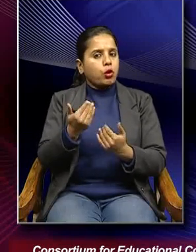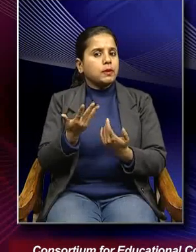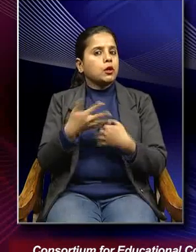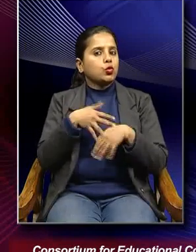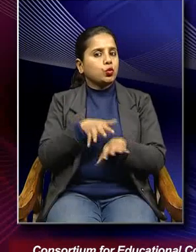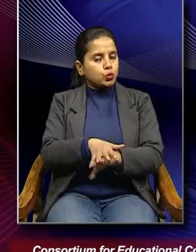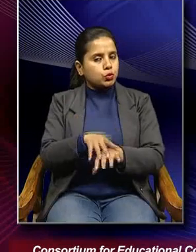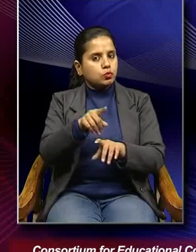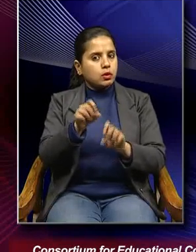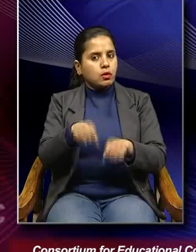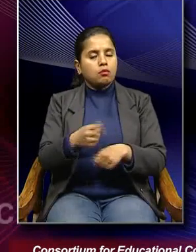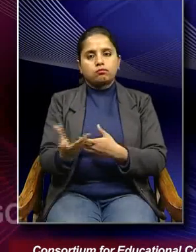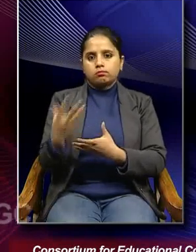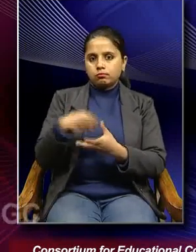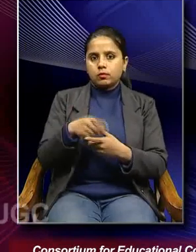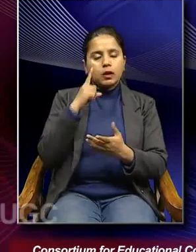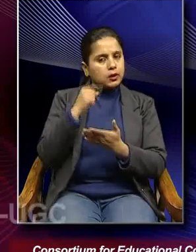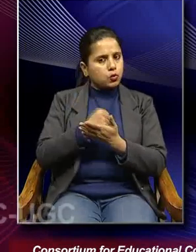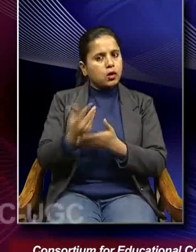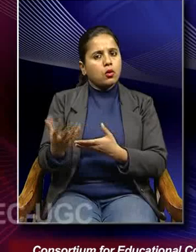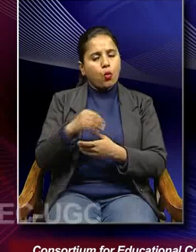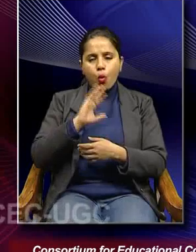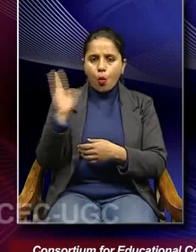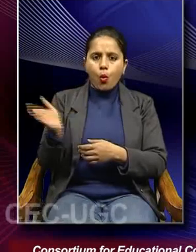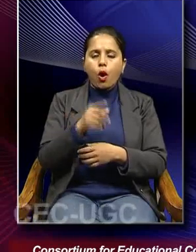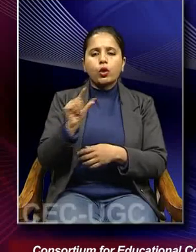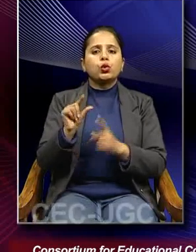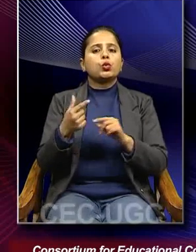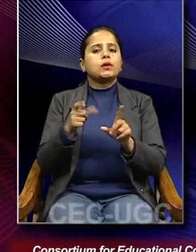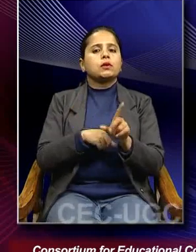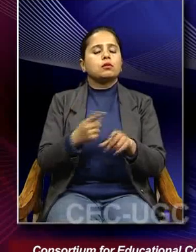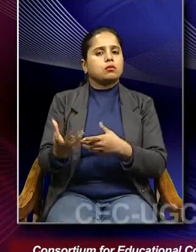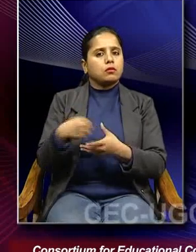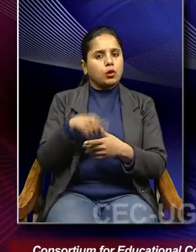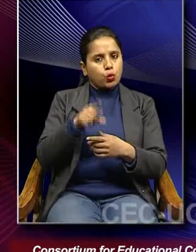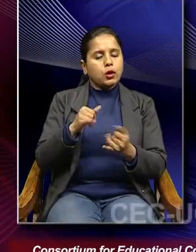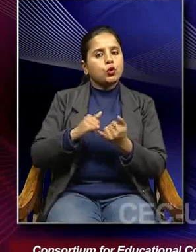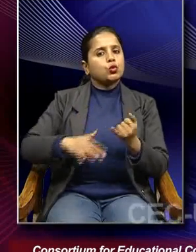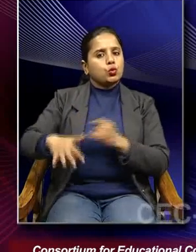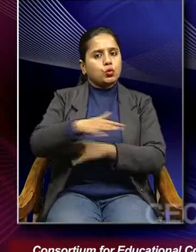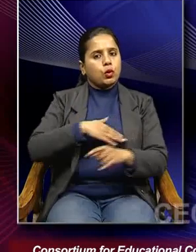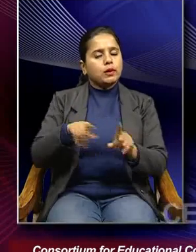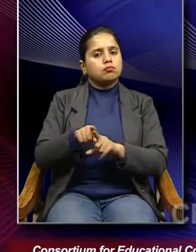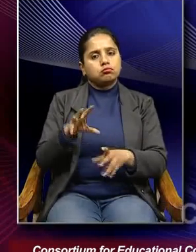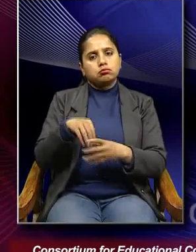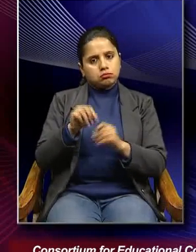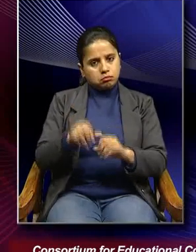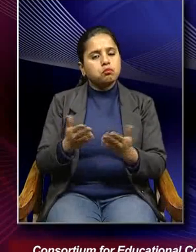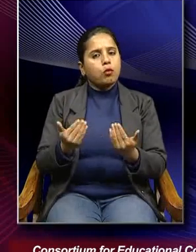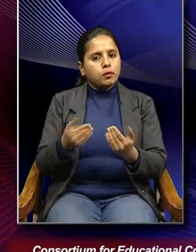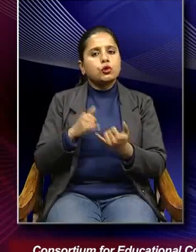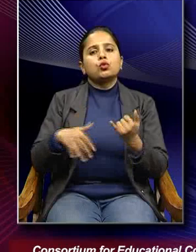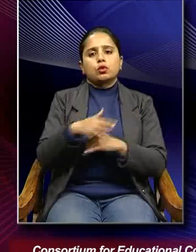is how you try to include everybody's utility in the society and social